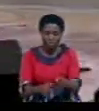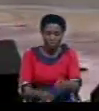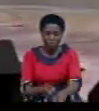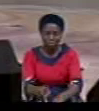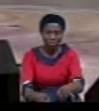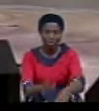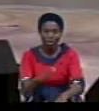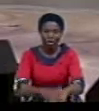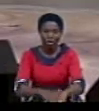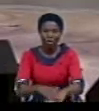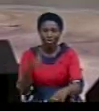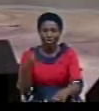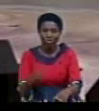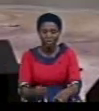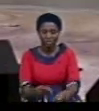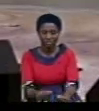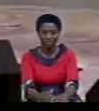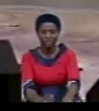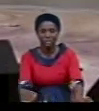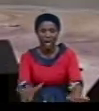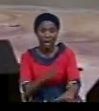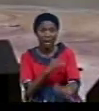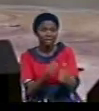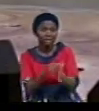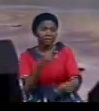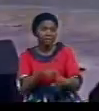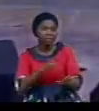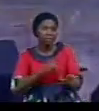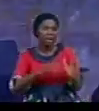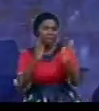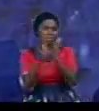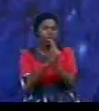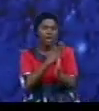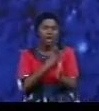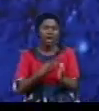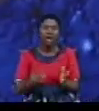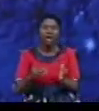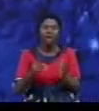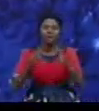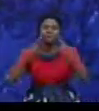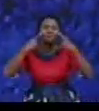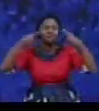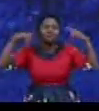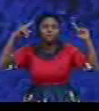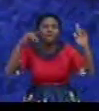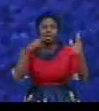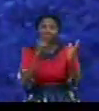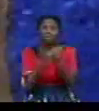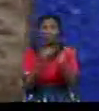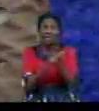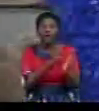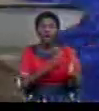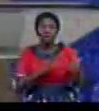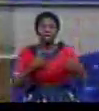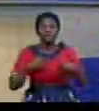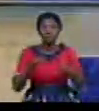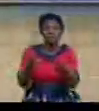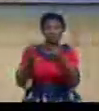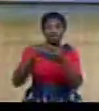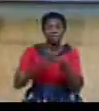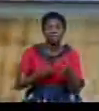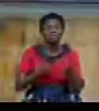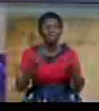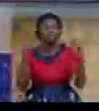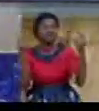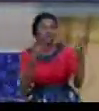that time I declared to them I said Christ has given us the Victory and that has been believed